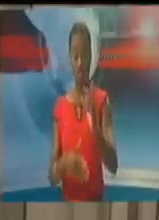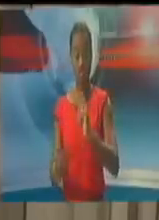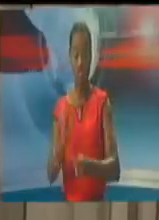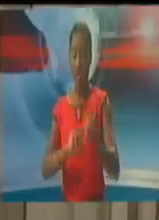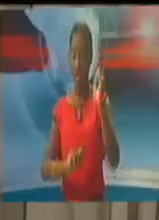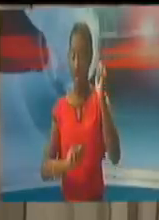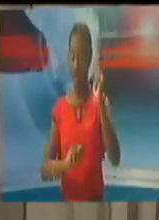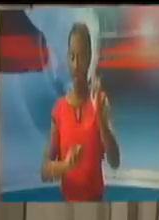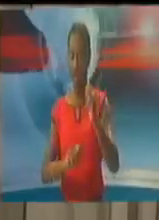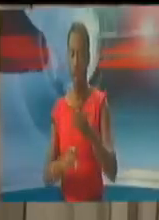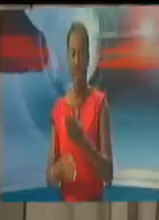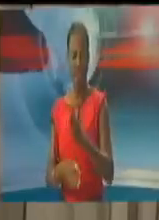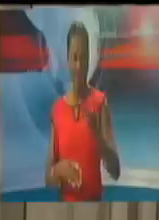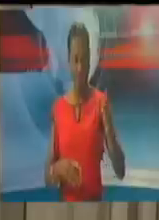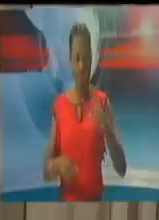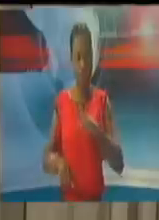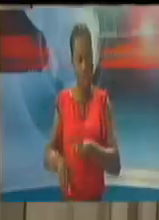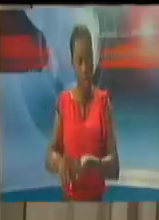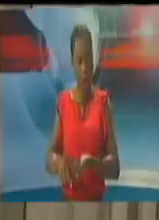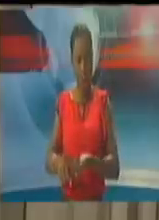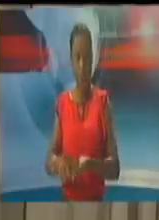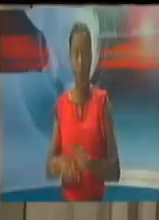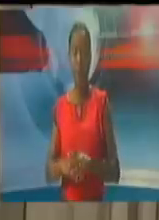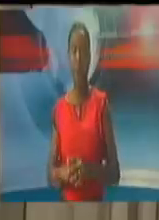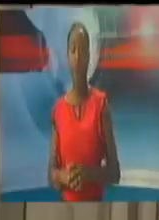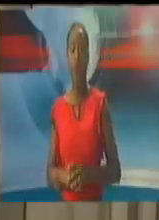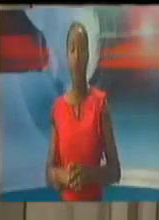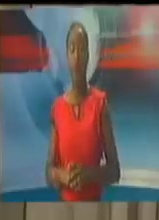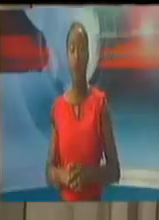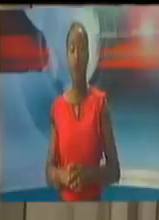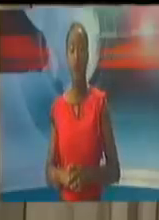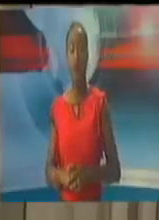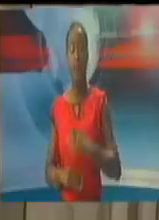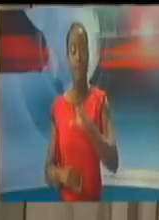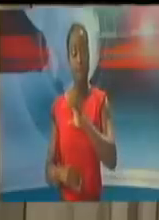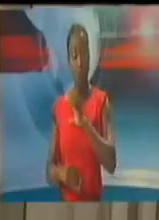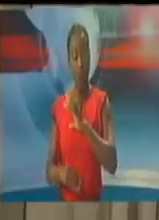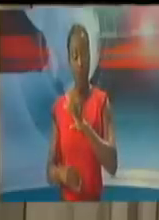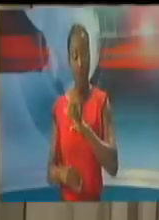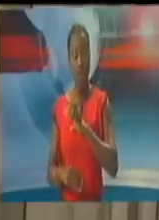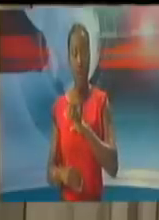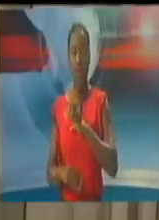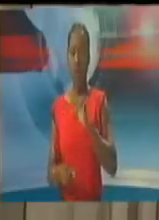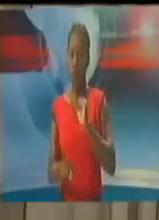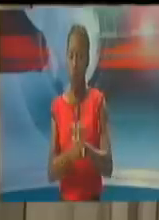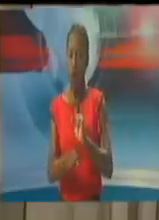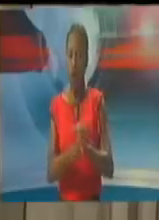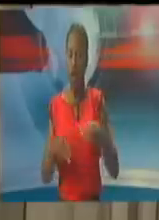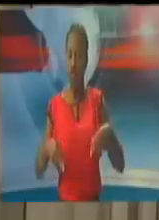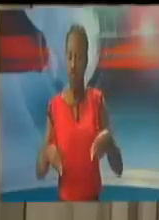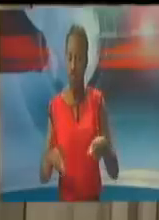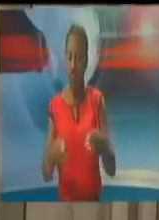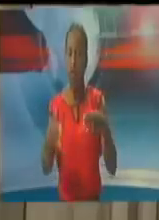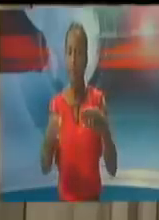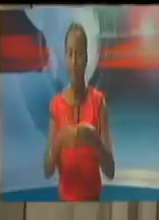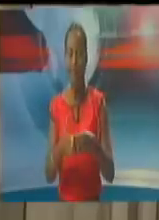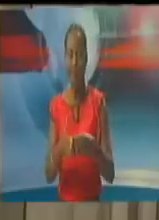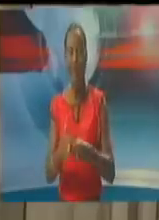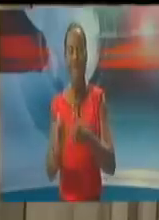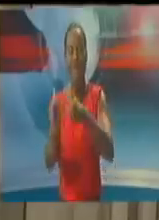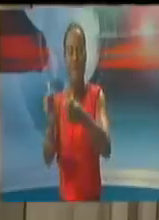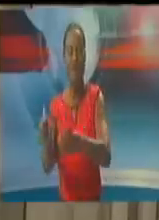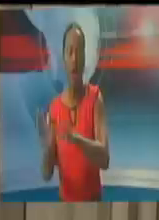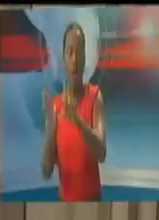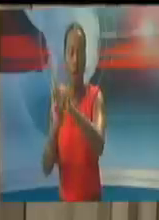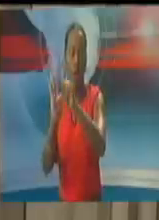time, but at various times. Police officers conducting roadblocks, etc., do so within the ambit of the law. No one is seeking